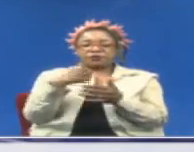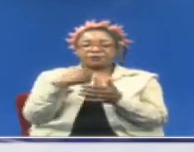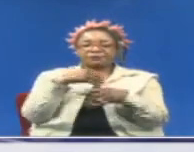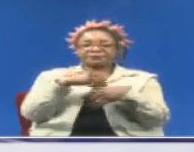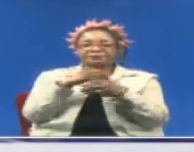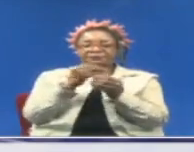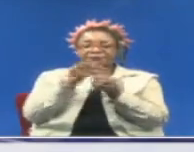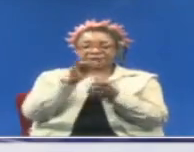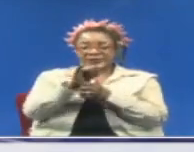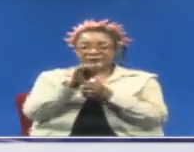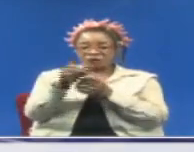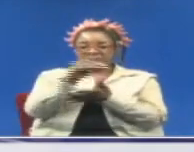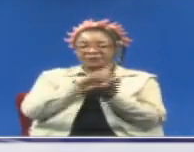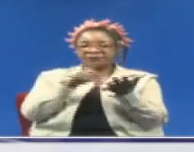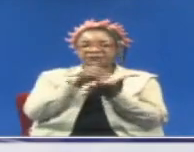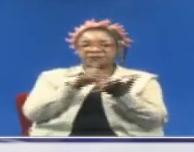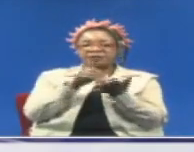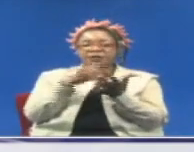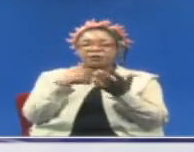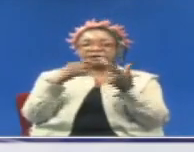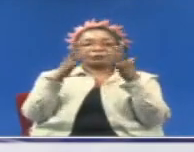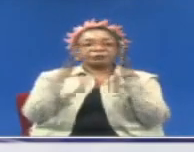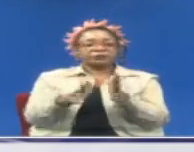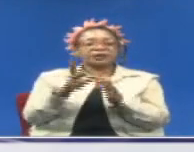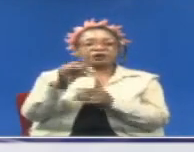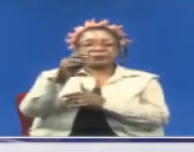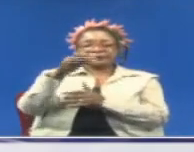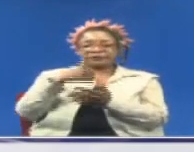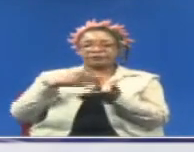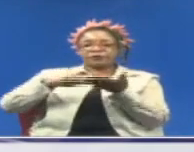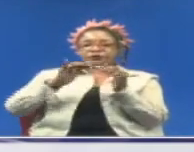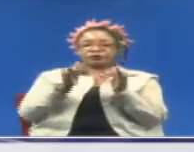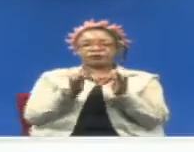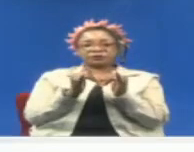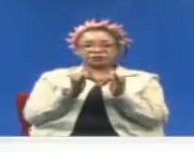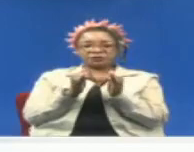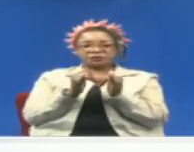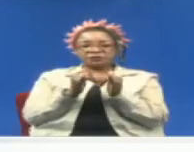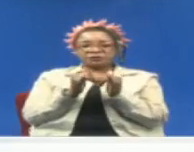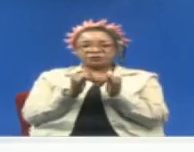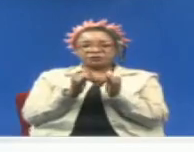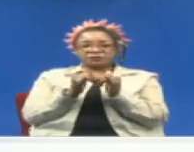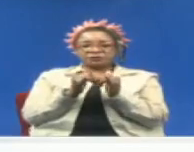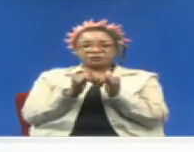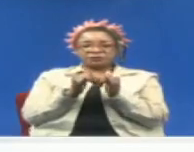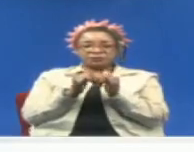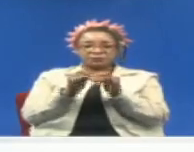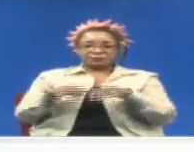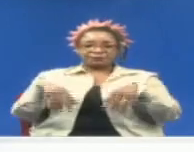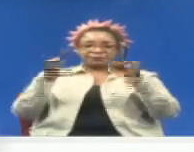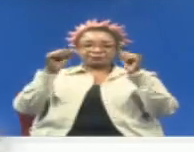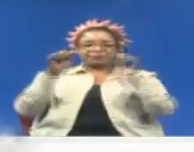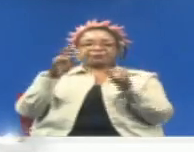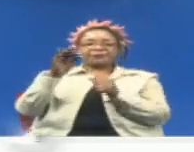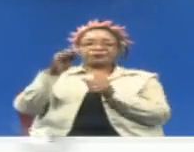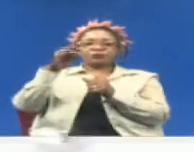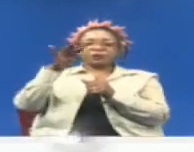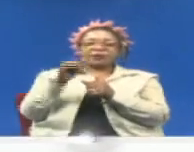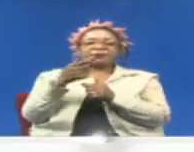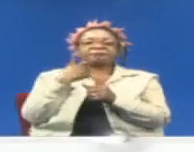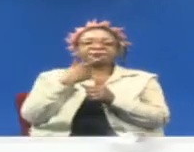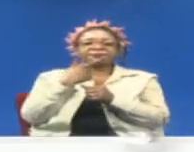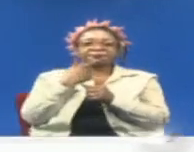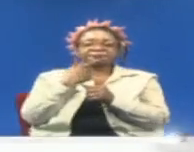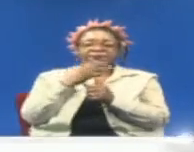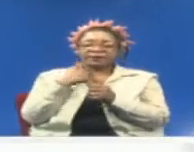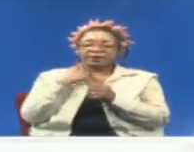for a domestic double. Our reporter Elijah Uko tells us more. Kakamega Homeboyz chairman Cleophas Shimanyula had earlier in the week thrown